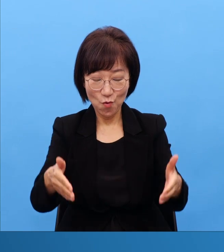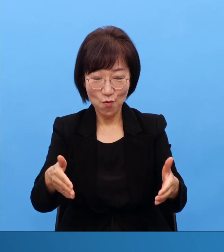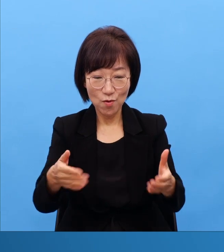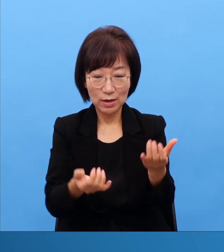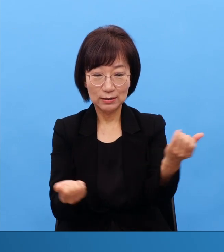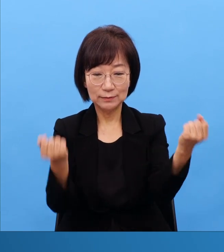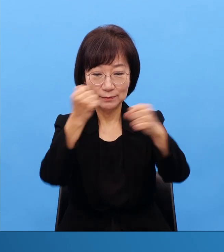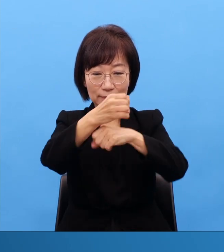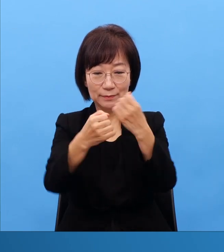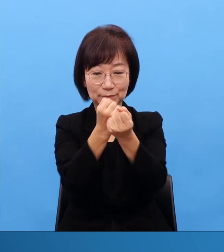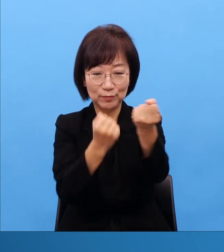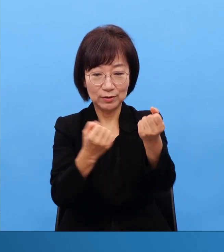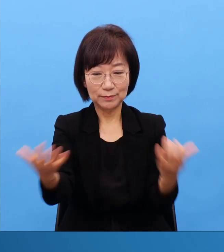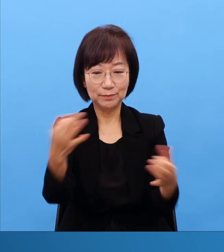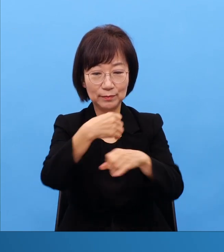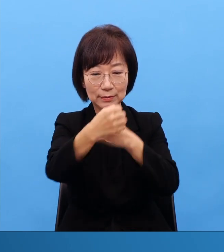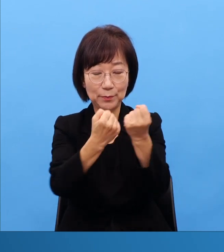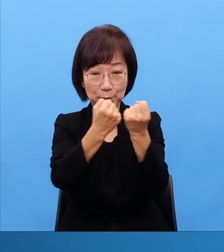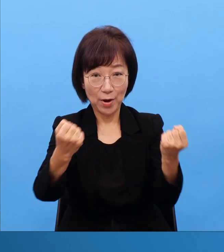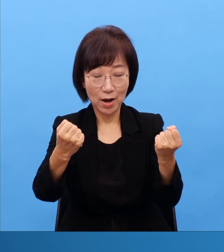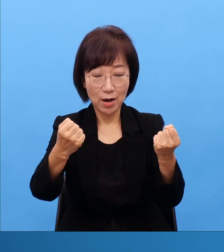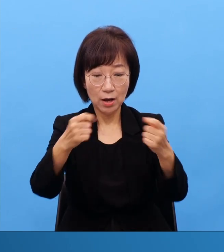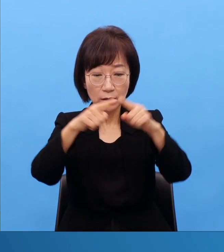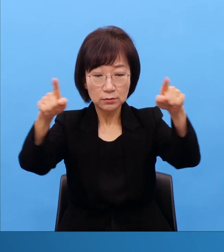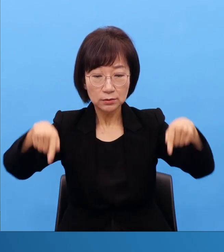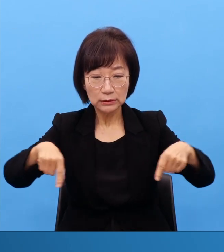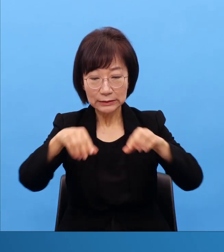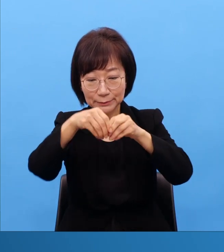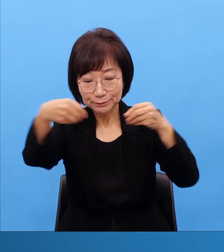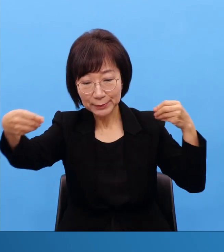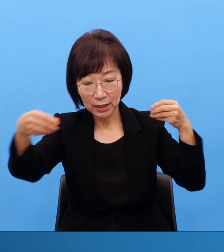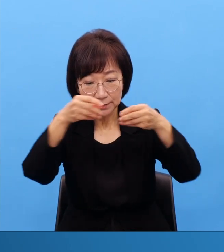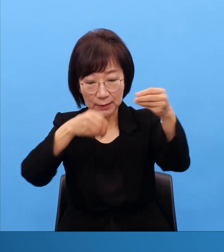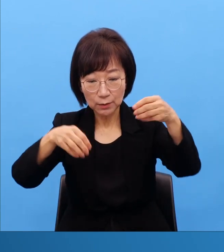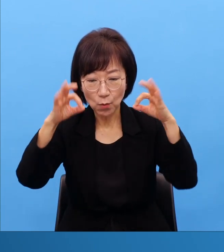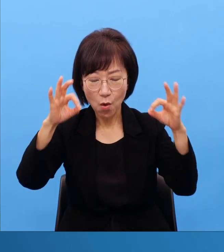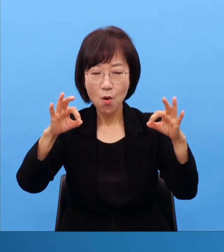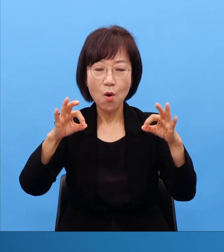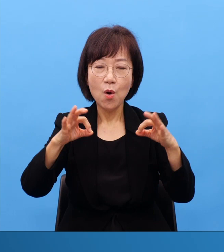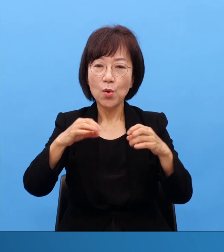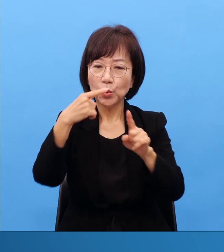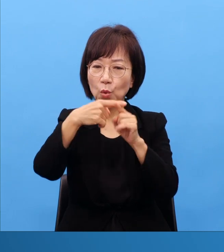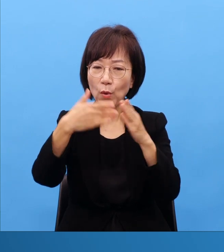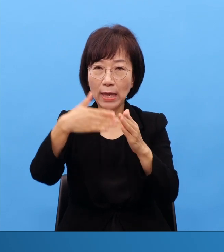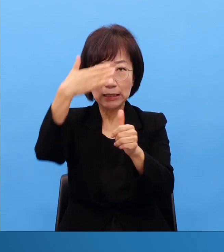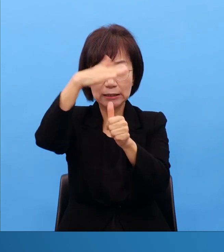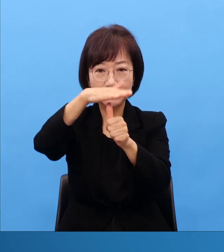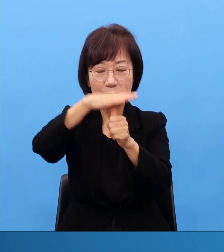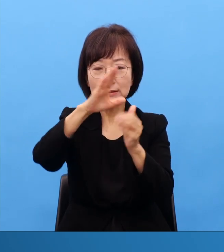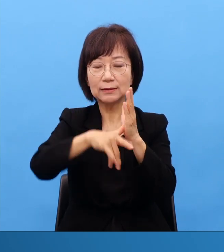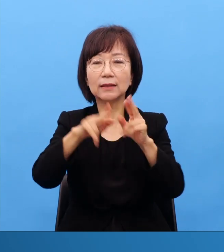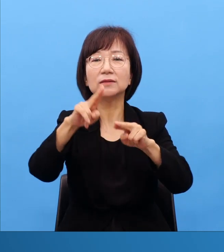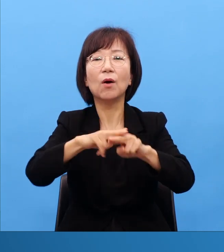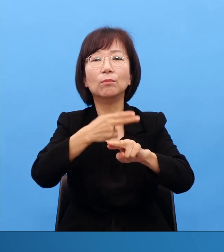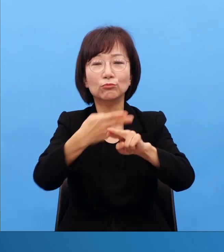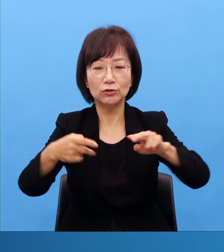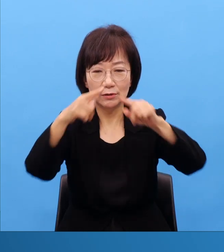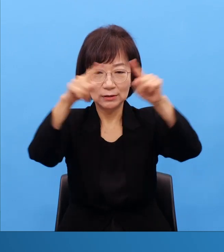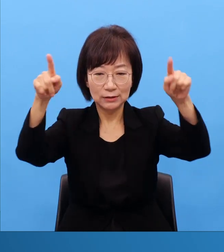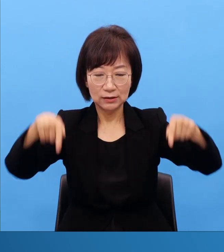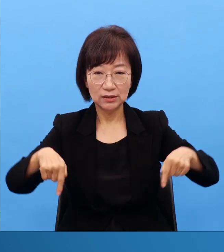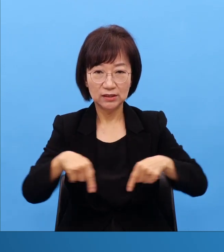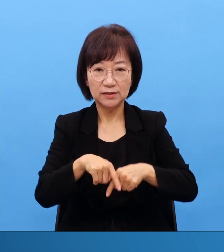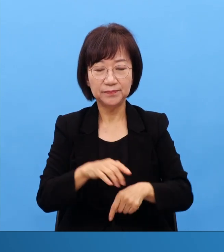and that actual that storage container was contained inside of a bag that had been used for a church appointment ceremony.